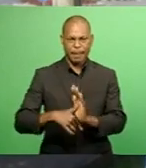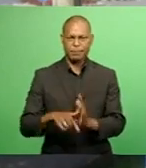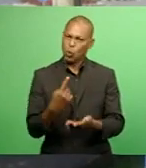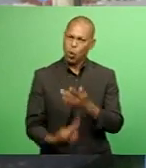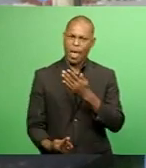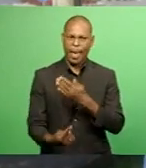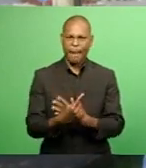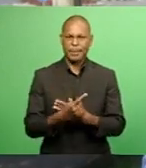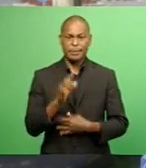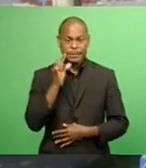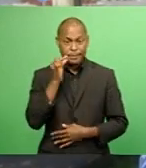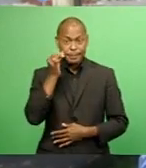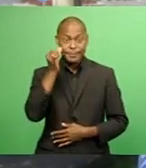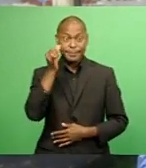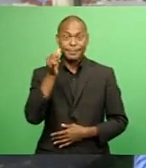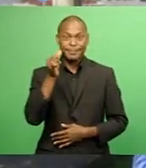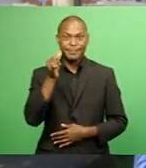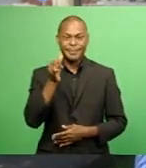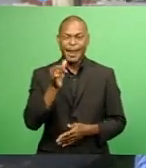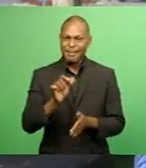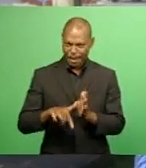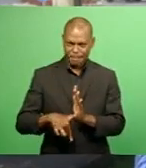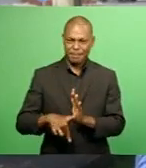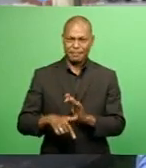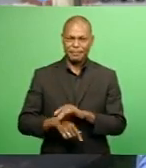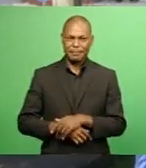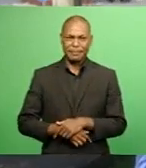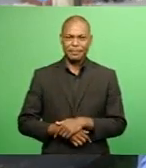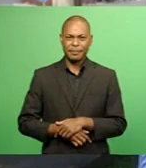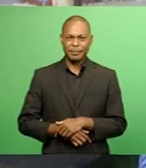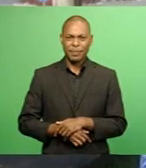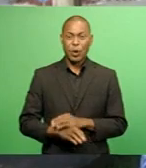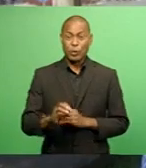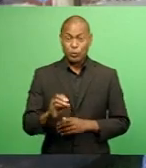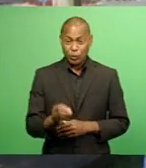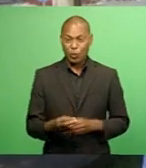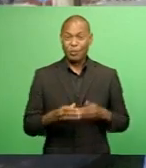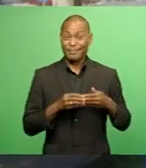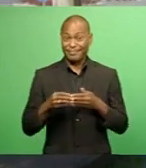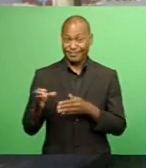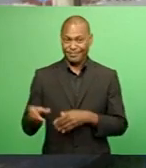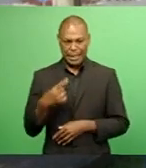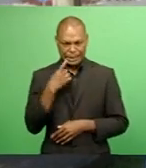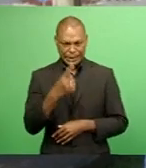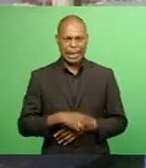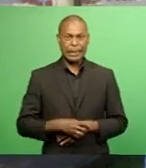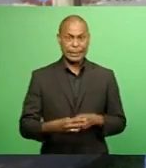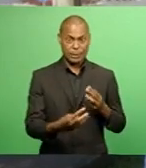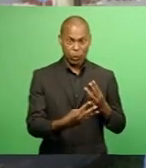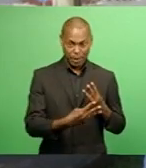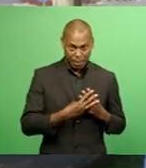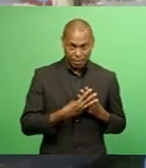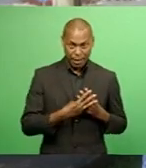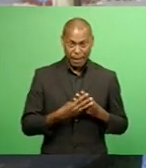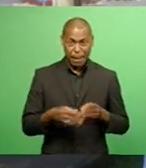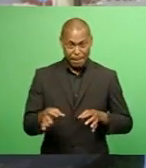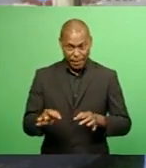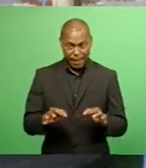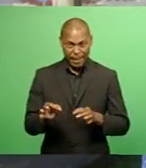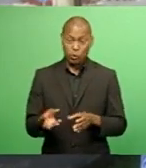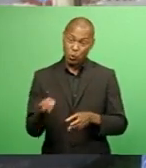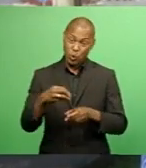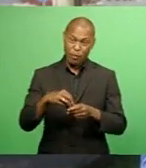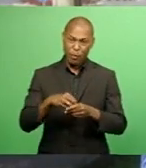during Sitibeni Rambuka's tenure. Ngavoka maintains that the process put in place by SODELPA for those involved are